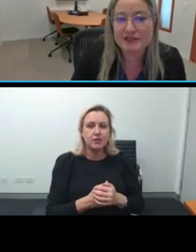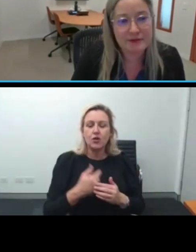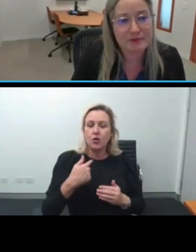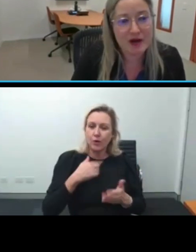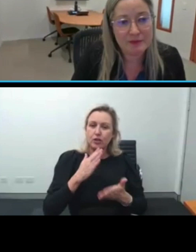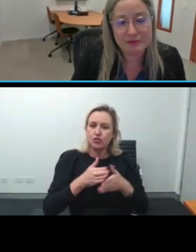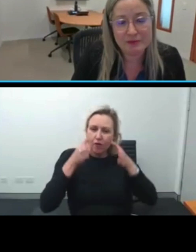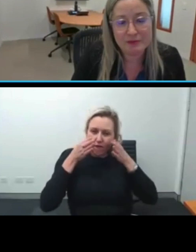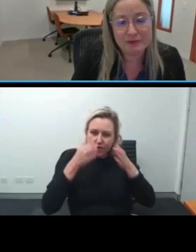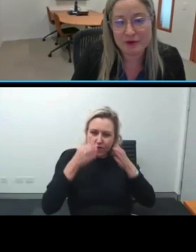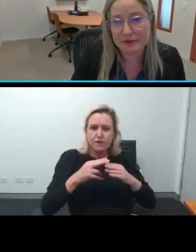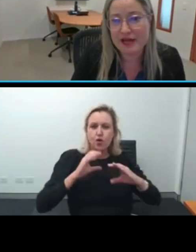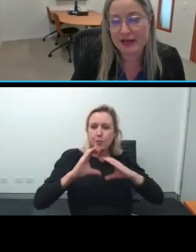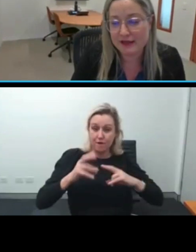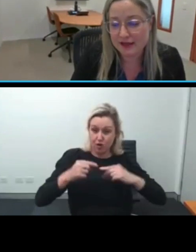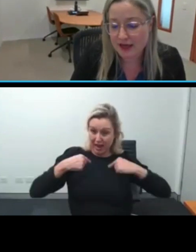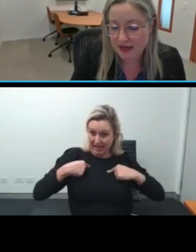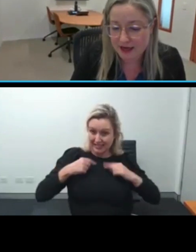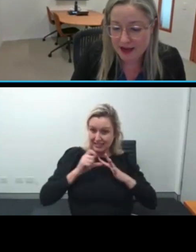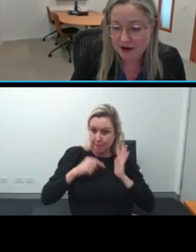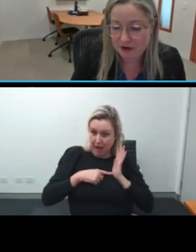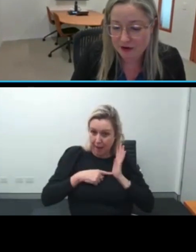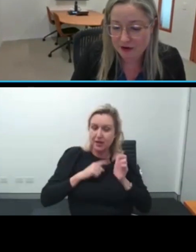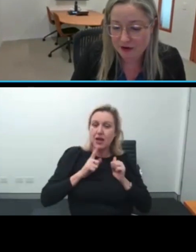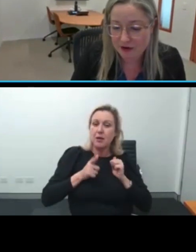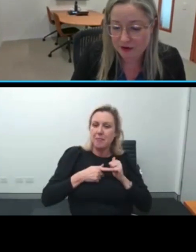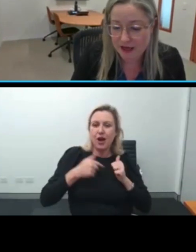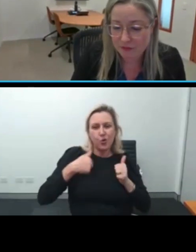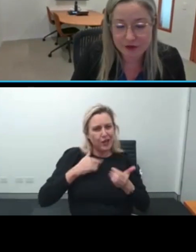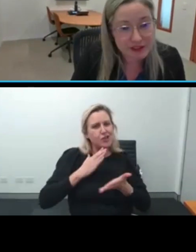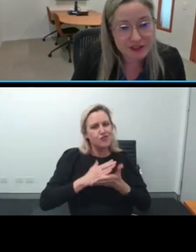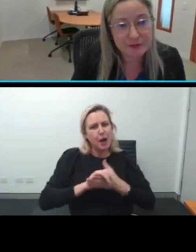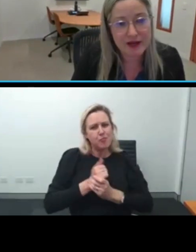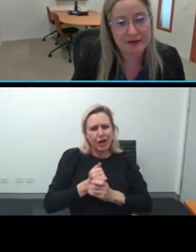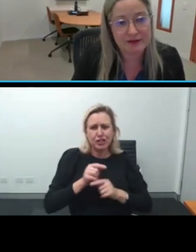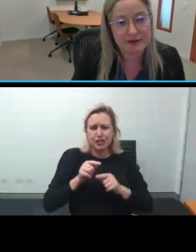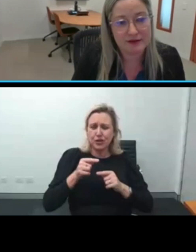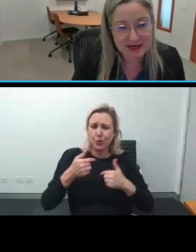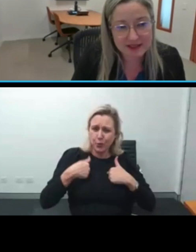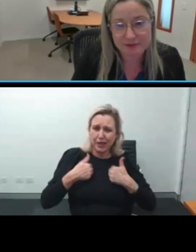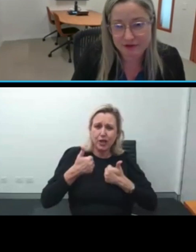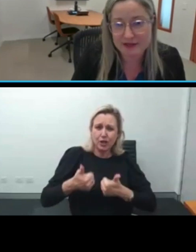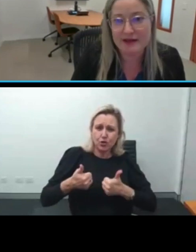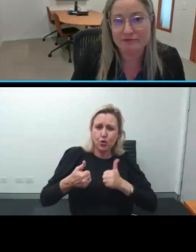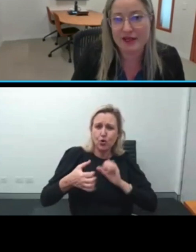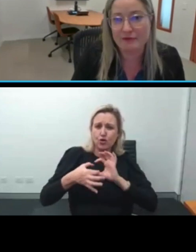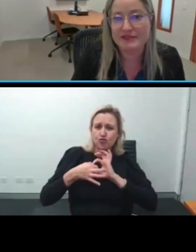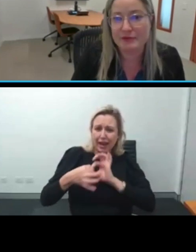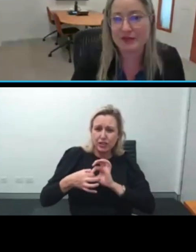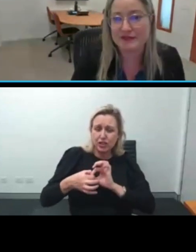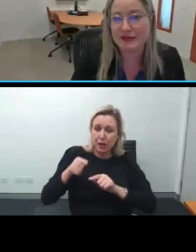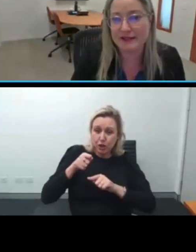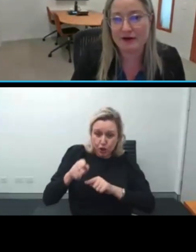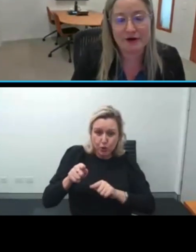on communications from the department, but we also appreciate what a great relationship and contact that providers have with